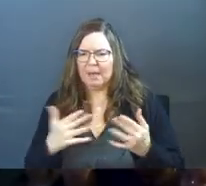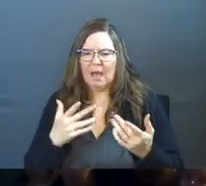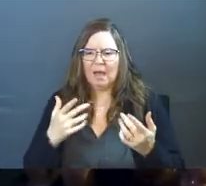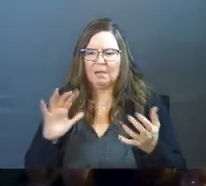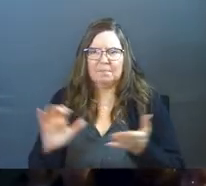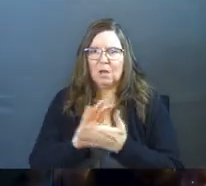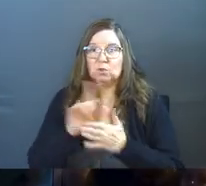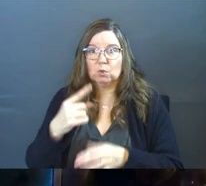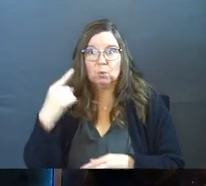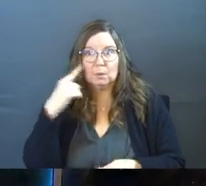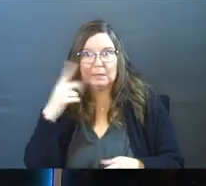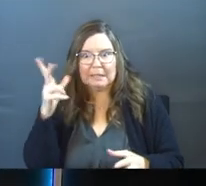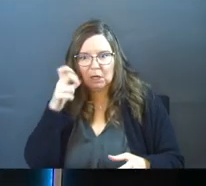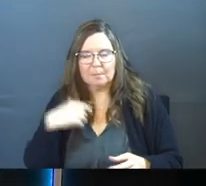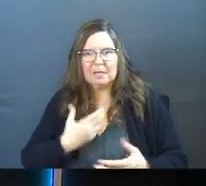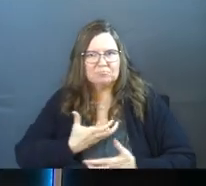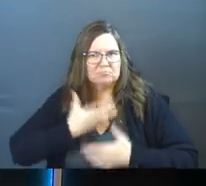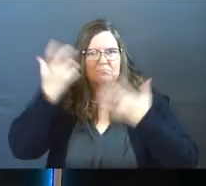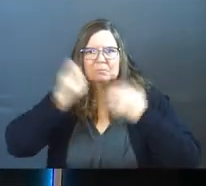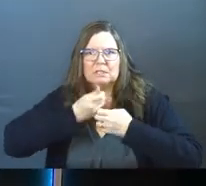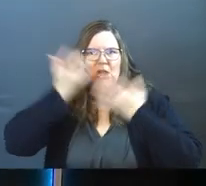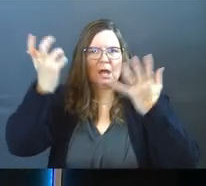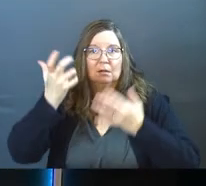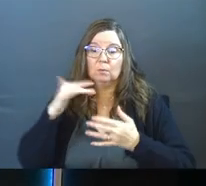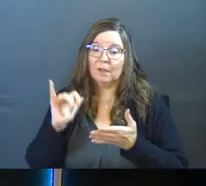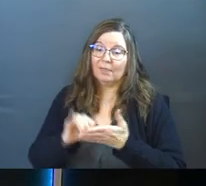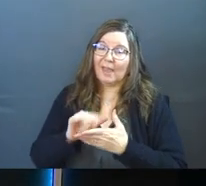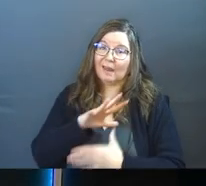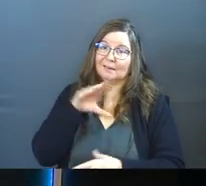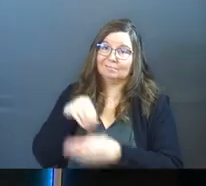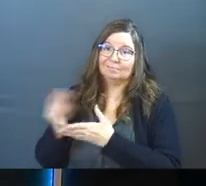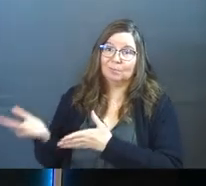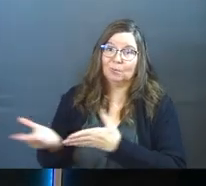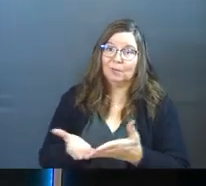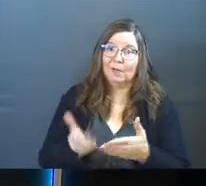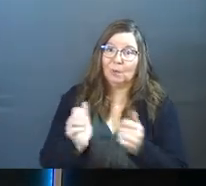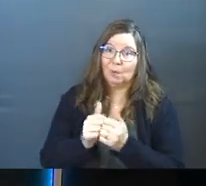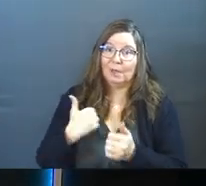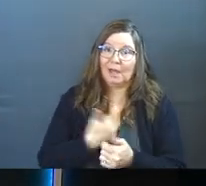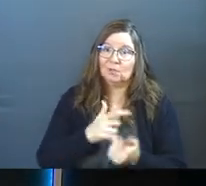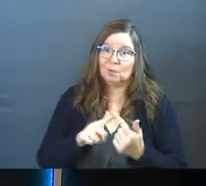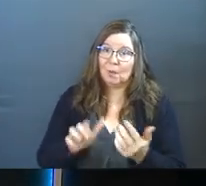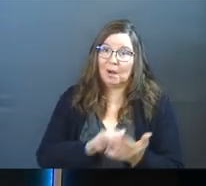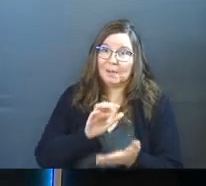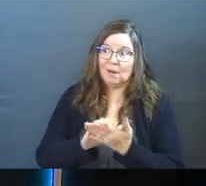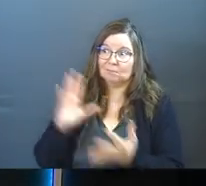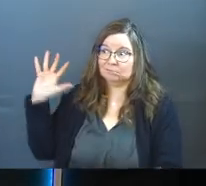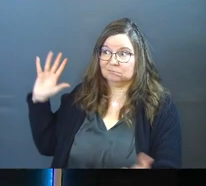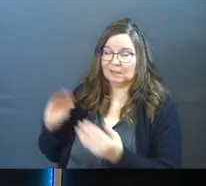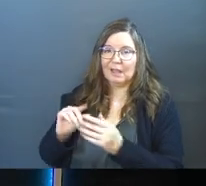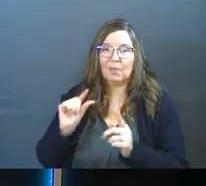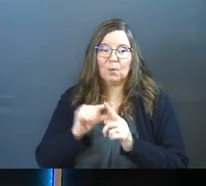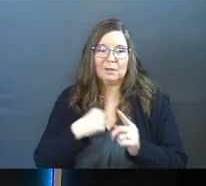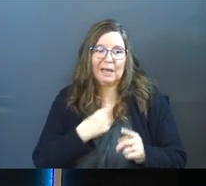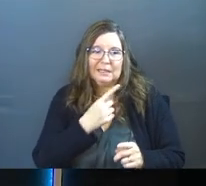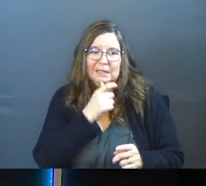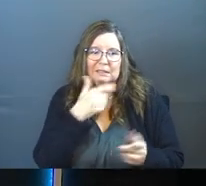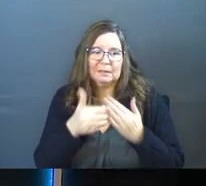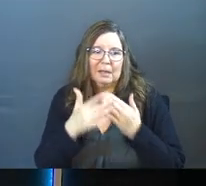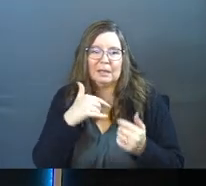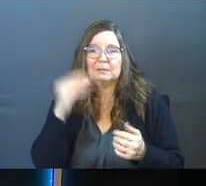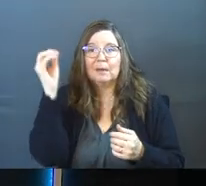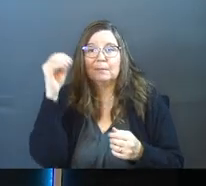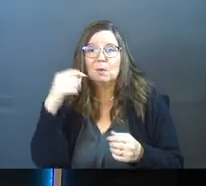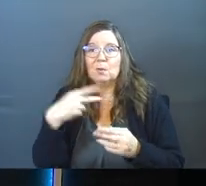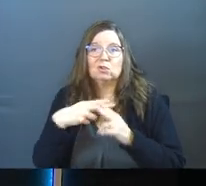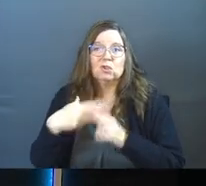marriage, so you're going to hear me. We take that into our marriage, right? We take that the words I say don't matter because my opinion was always called